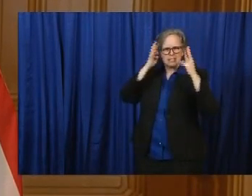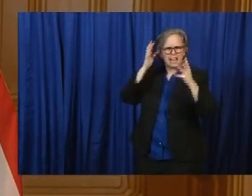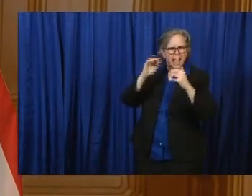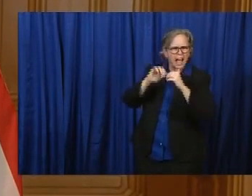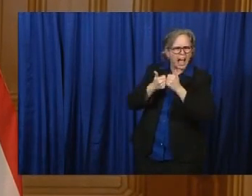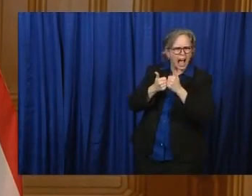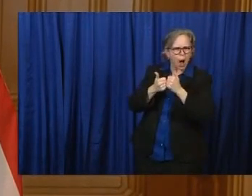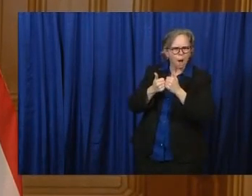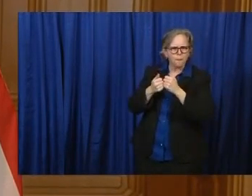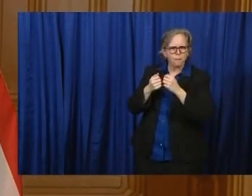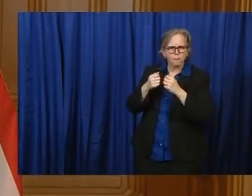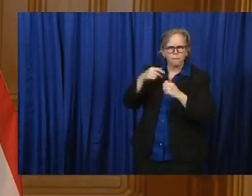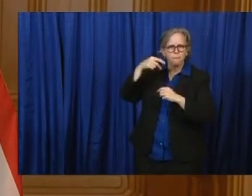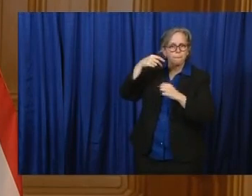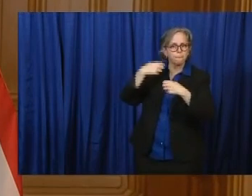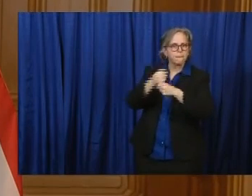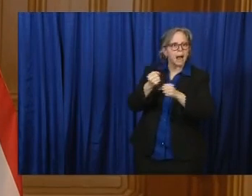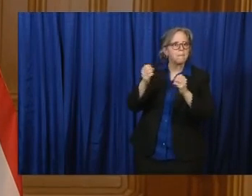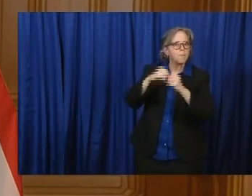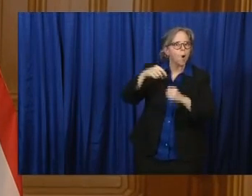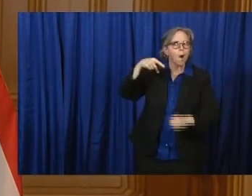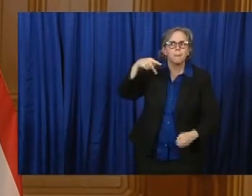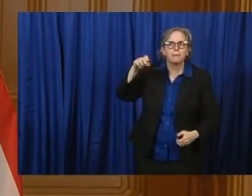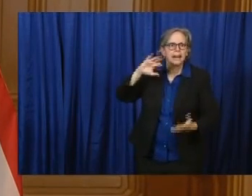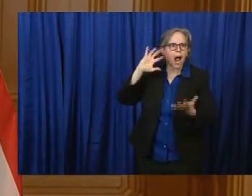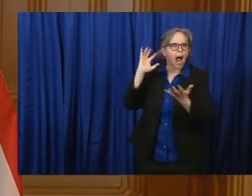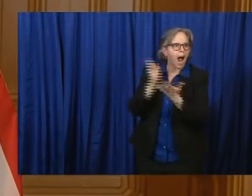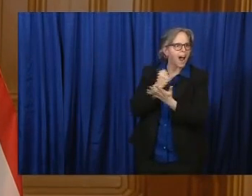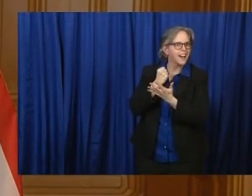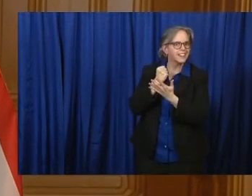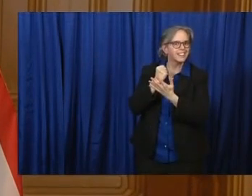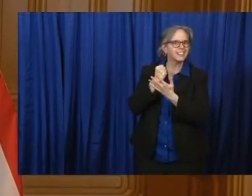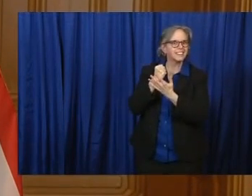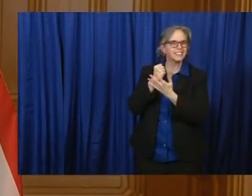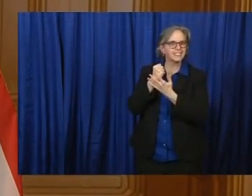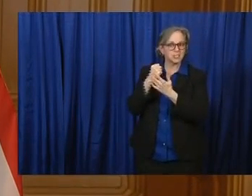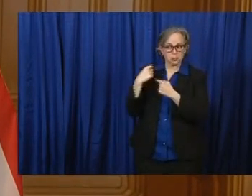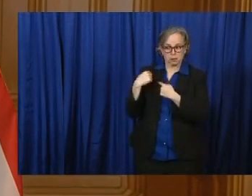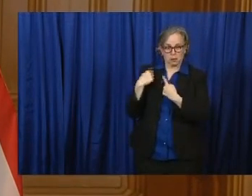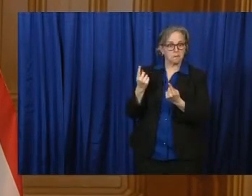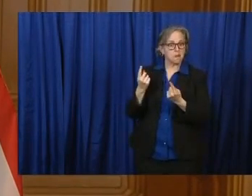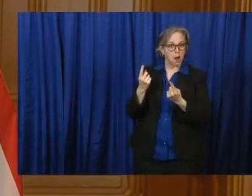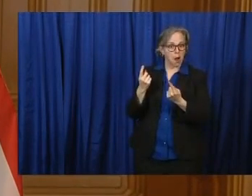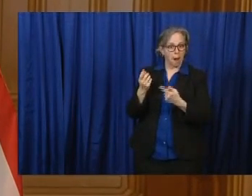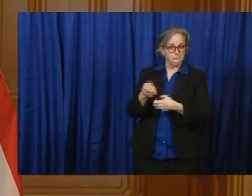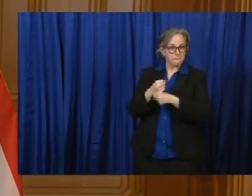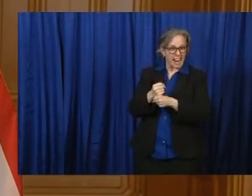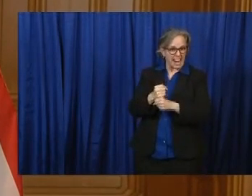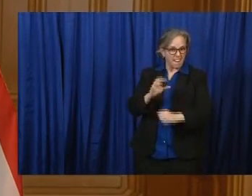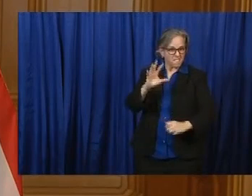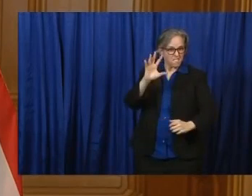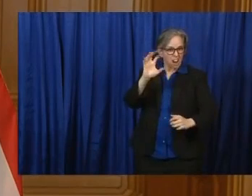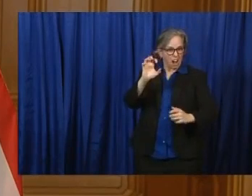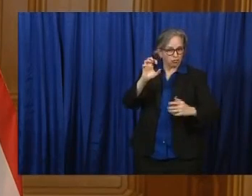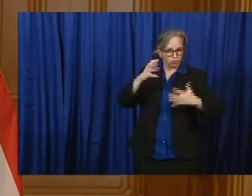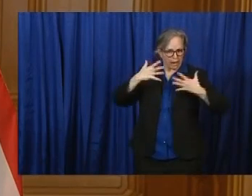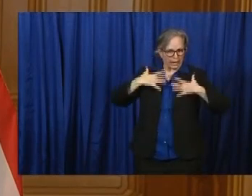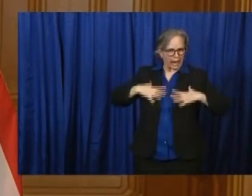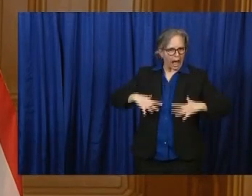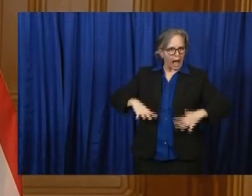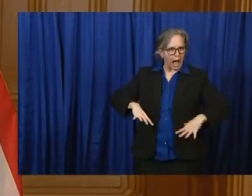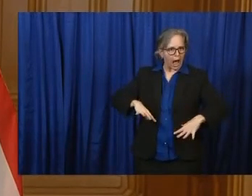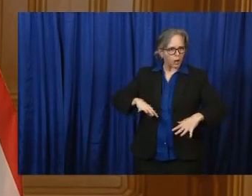PPE, personal protection equipment. So far, they have made 500 hospital gowns. They will be able to